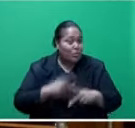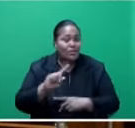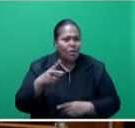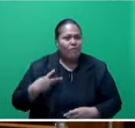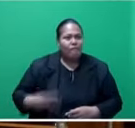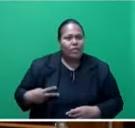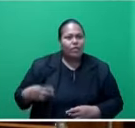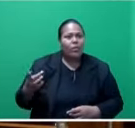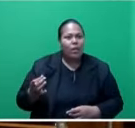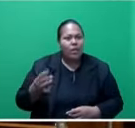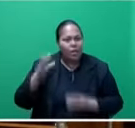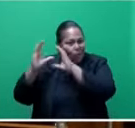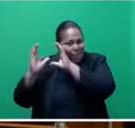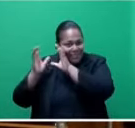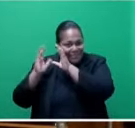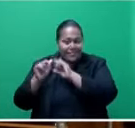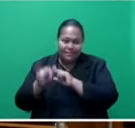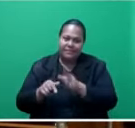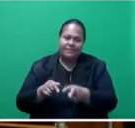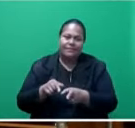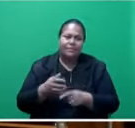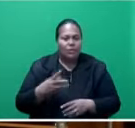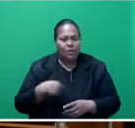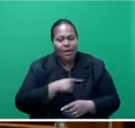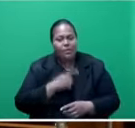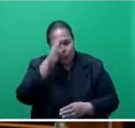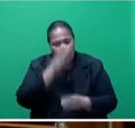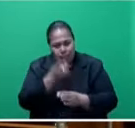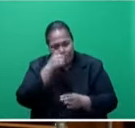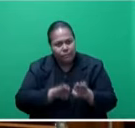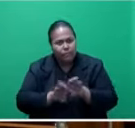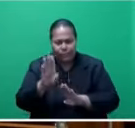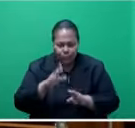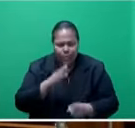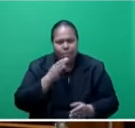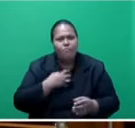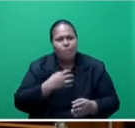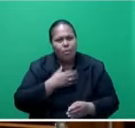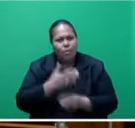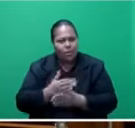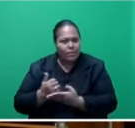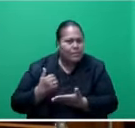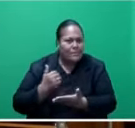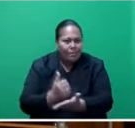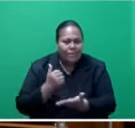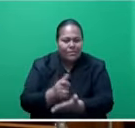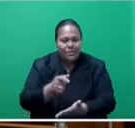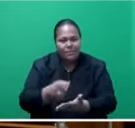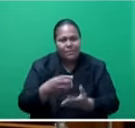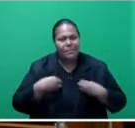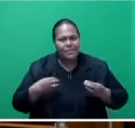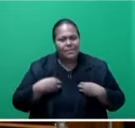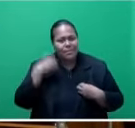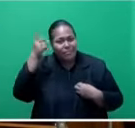and will diversify into retail soon. So we hope to further assist these cooperatives, Mr. Speaker, sir, by welcoming them into the Fijian-made